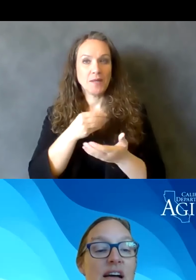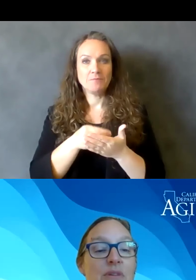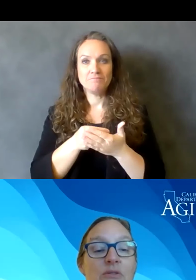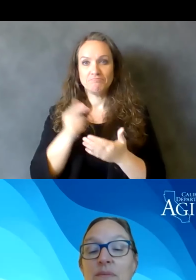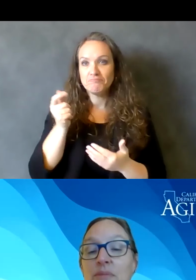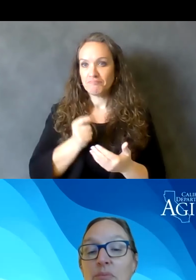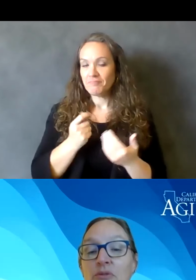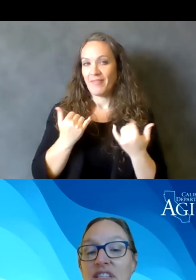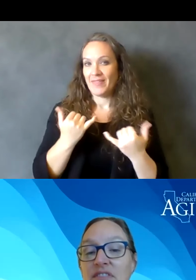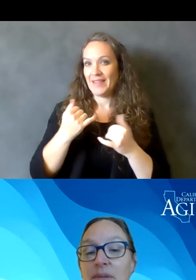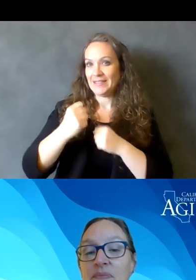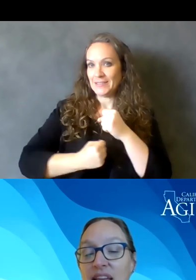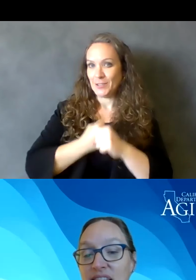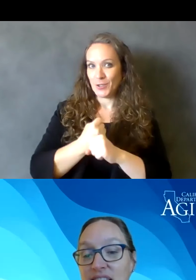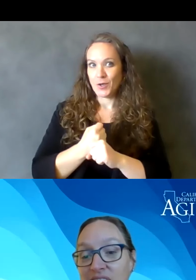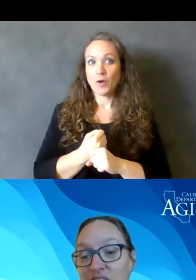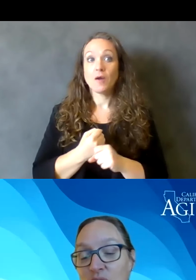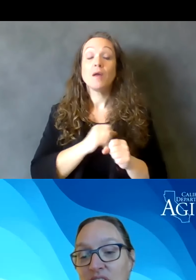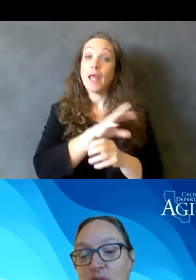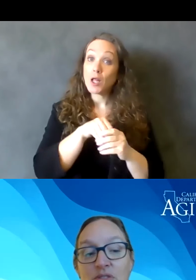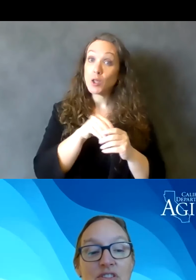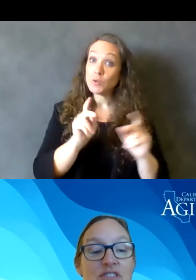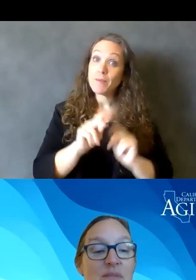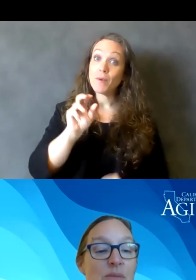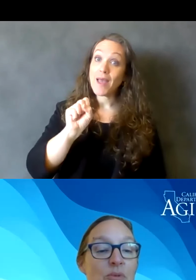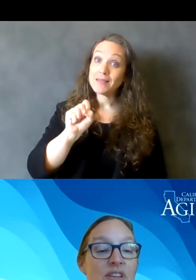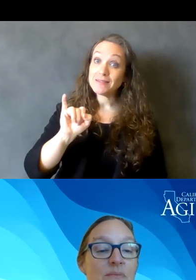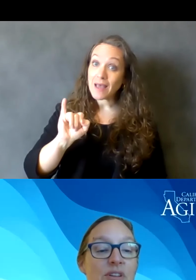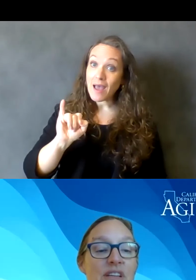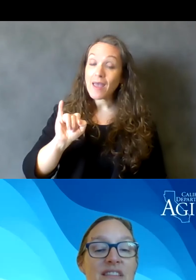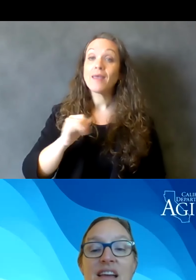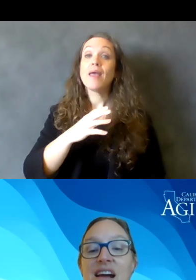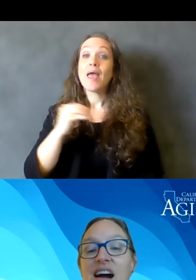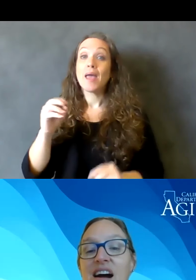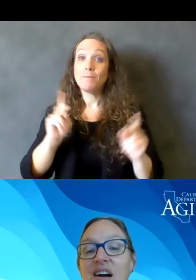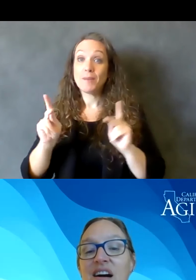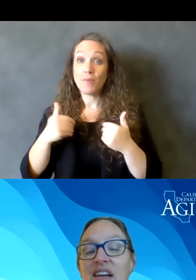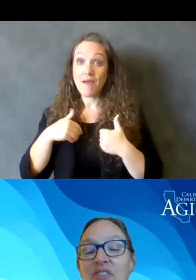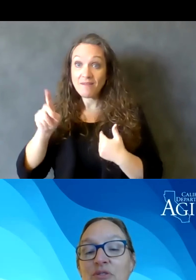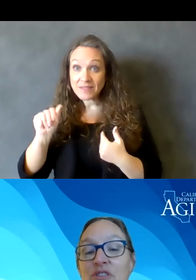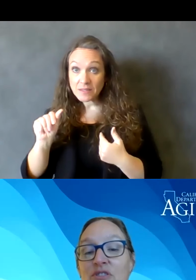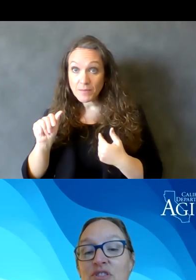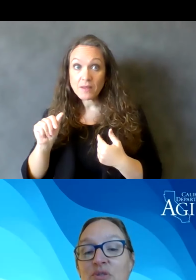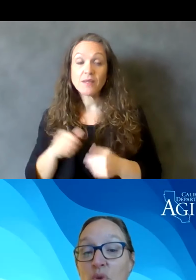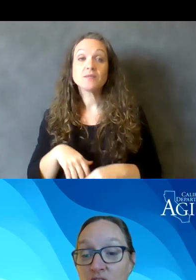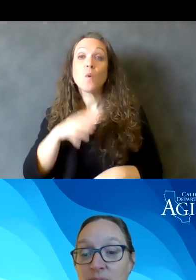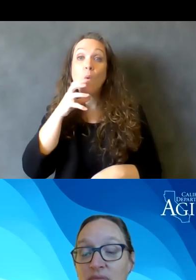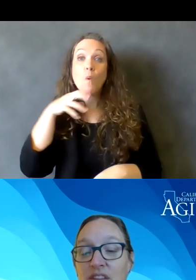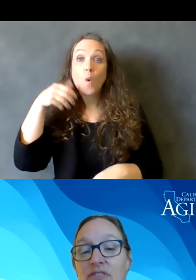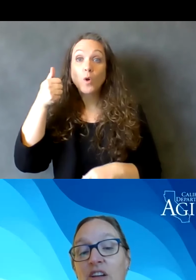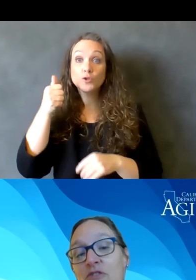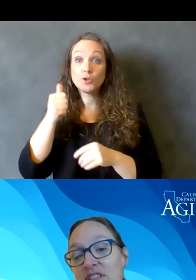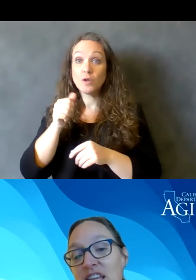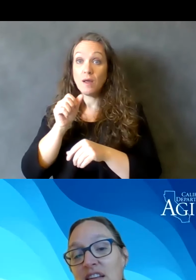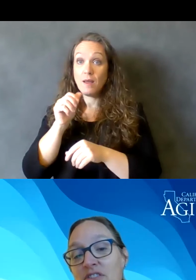this time, including people receiving SSI, low-income older adults and people with disabilities, the older adults who work